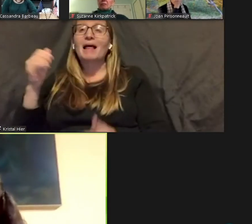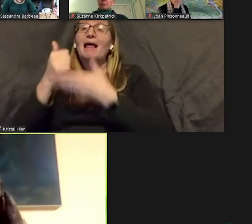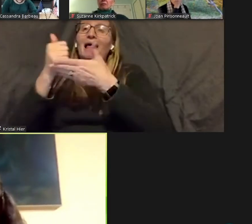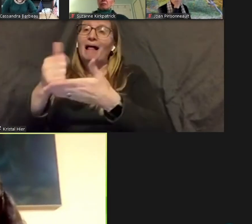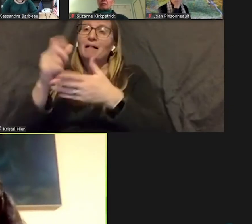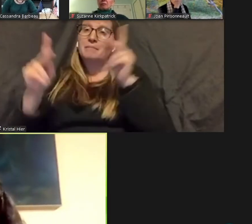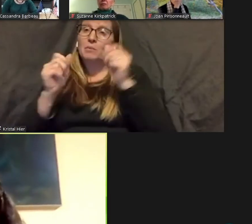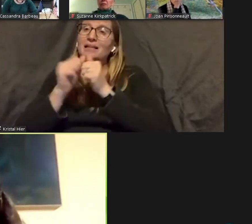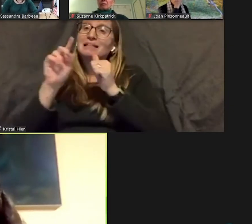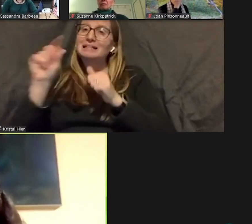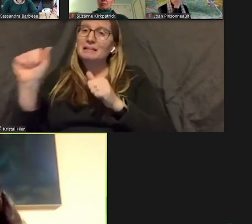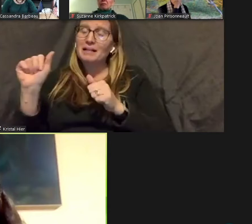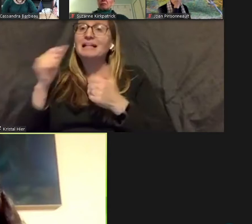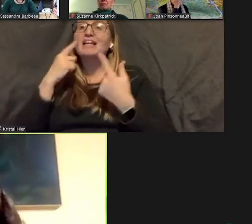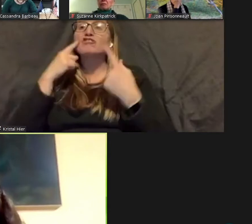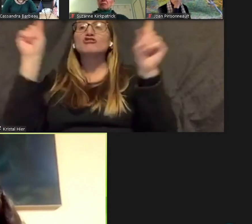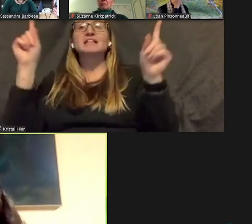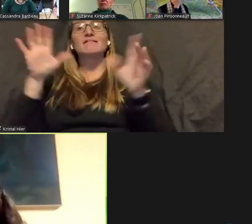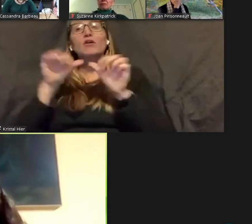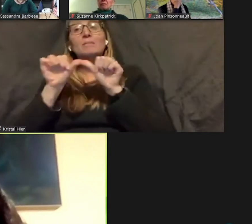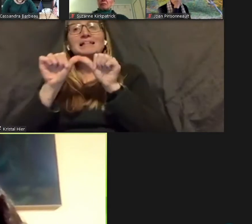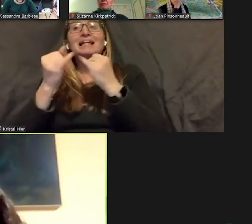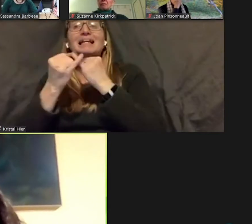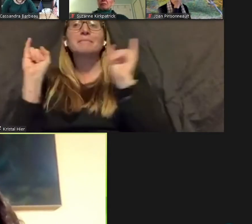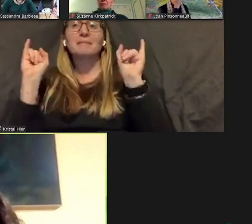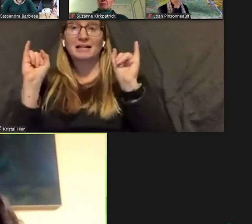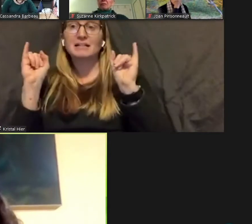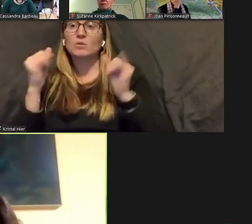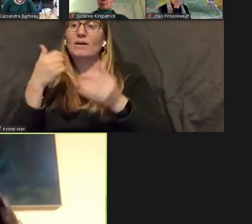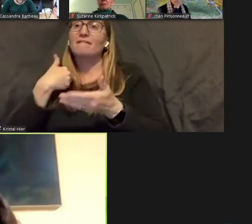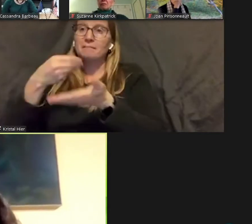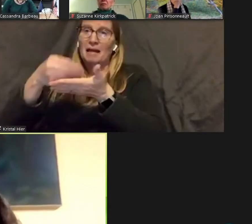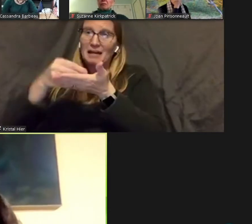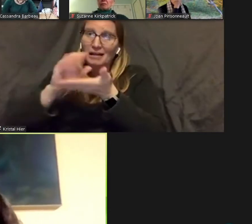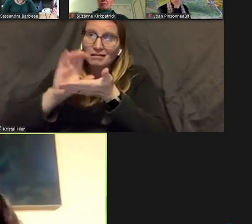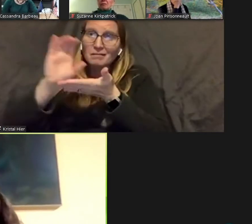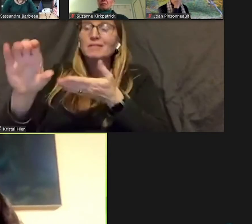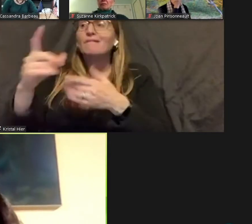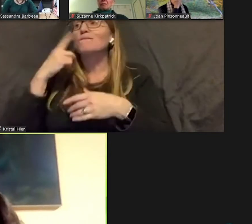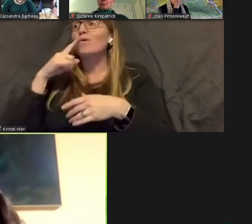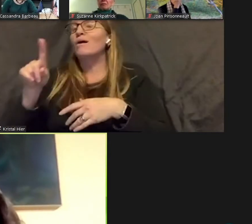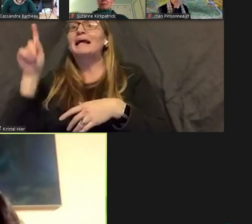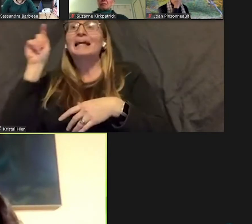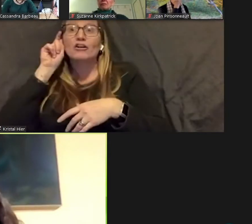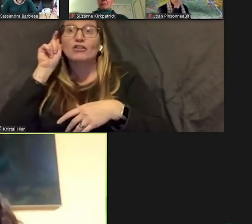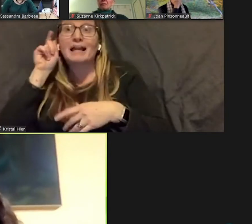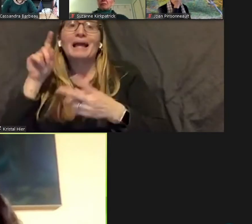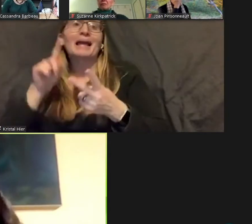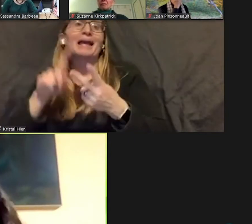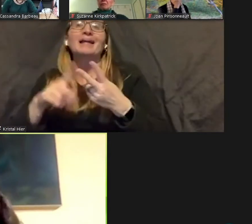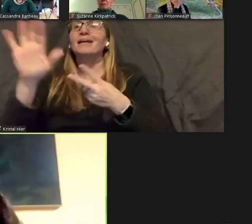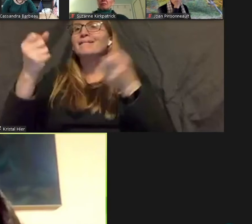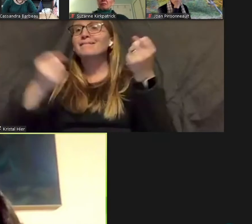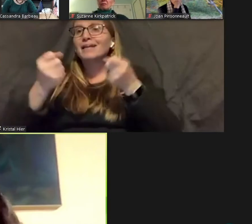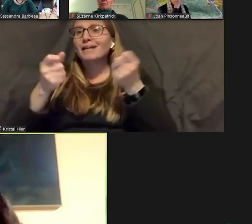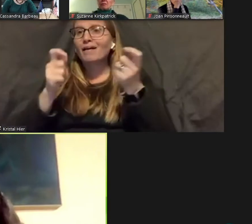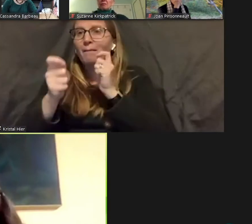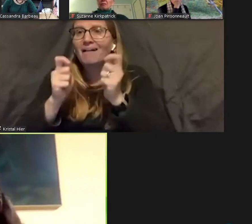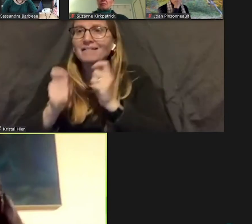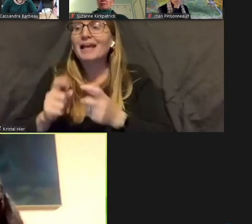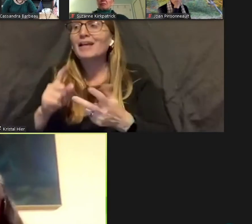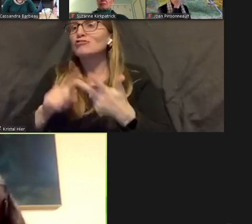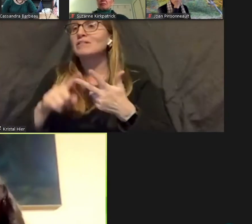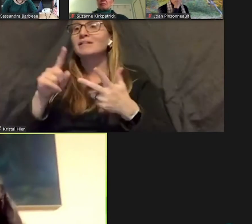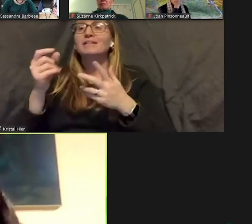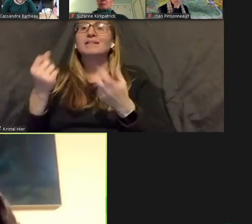achieve or maintain independence in their homes. Things like hearing aids, vehicle modifications, blinking smoke